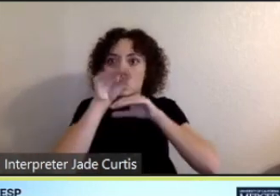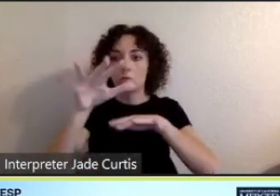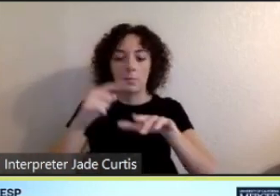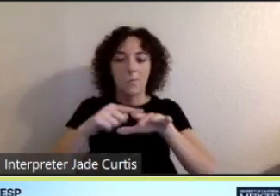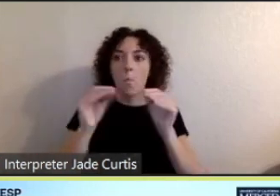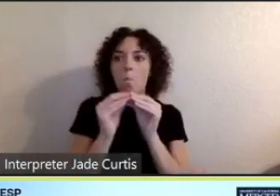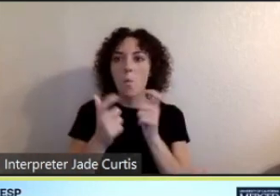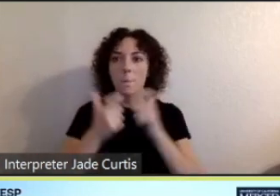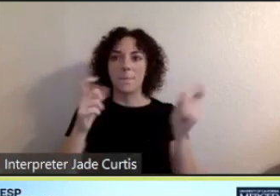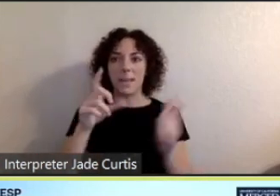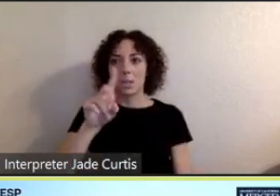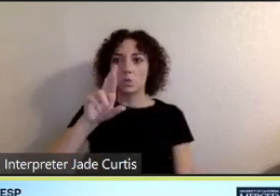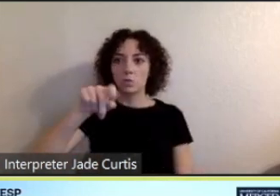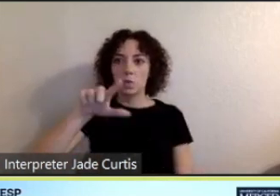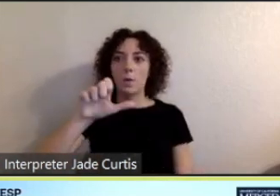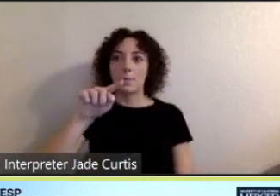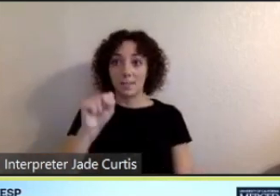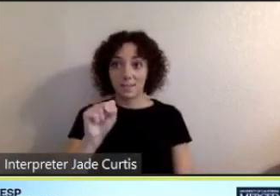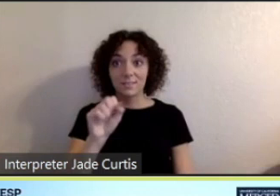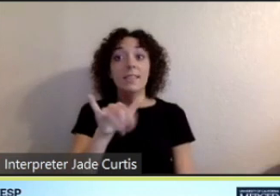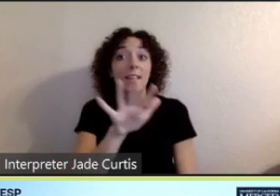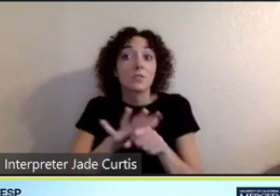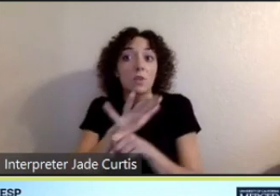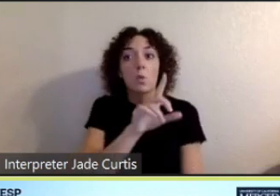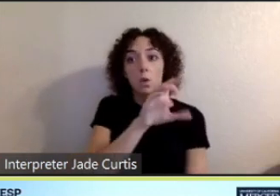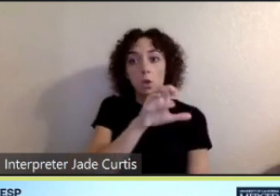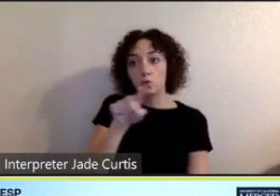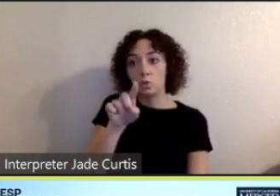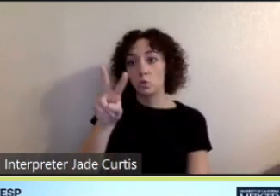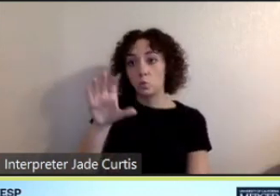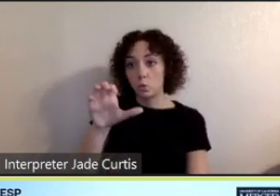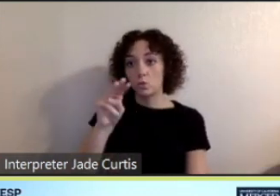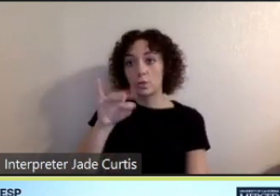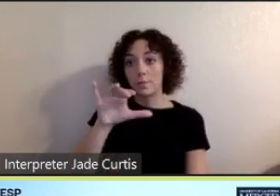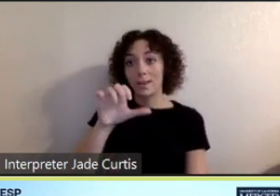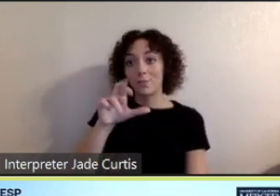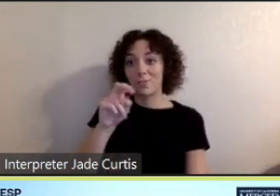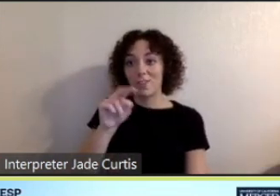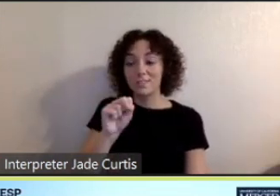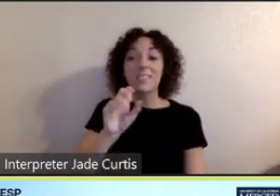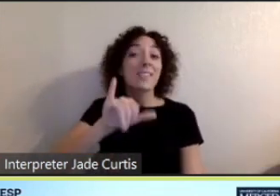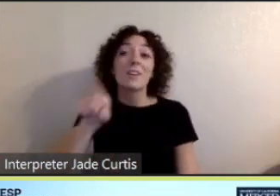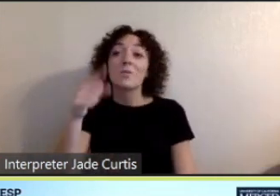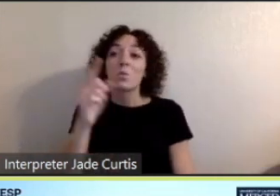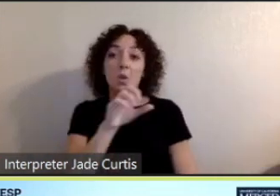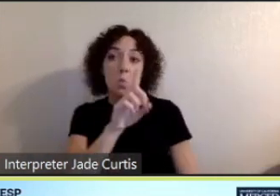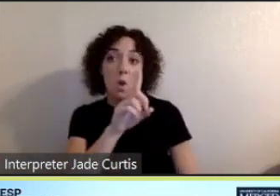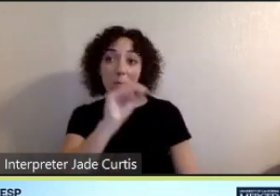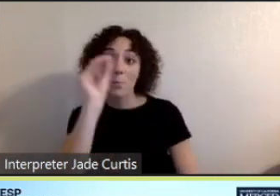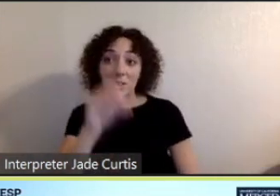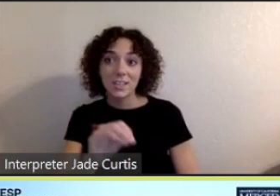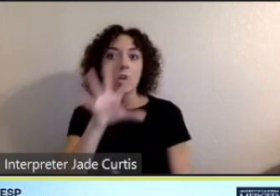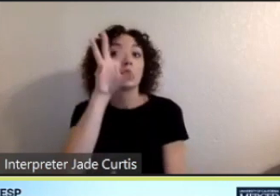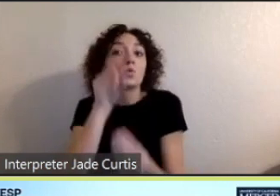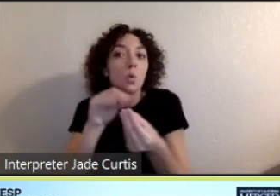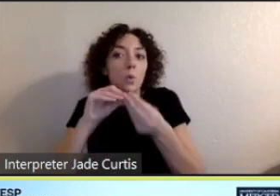ones that is centered around 100 to 200 microns. Those only make up 1% of the total number of